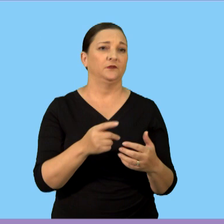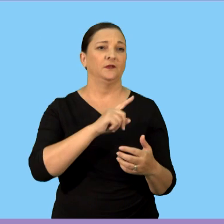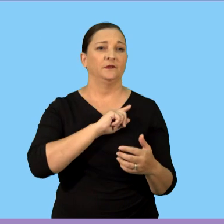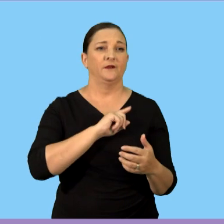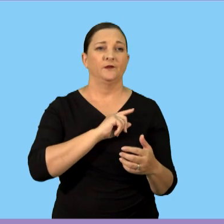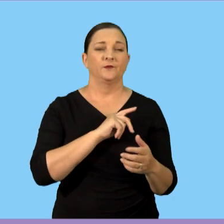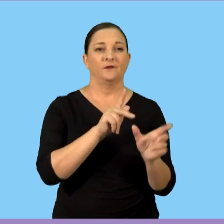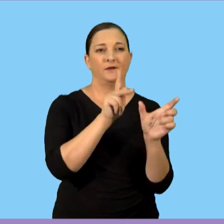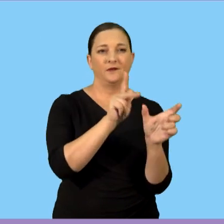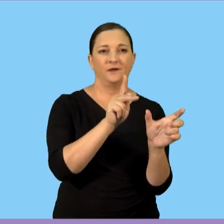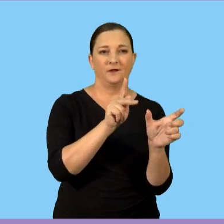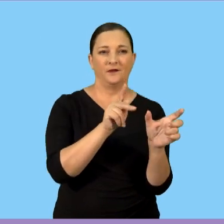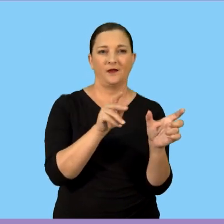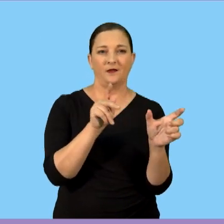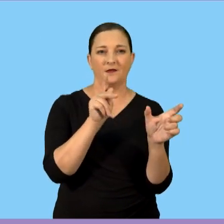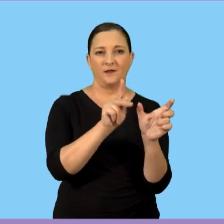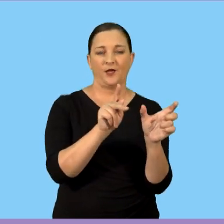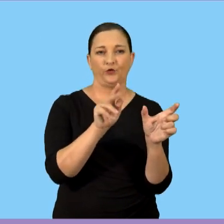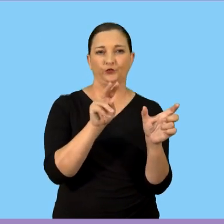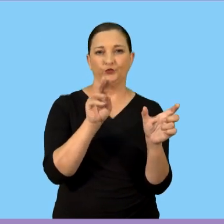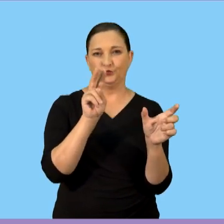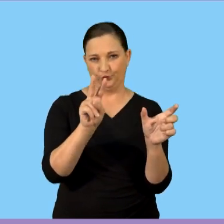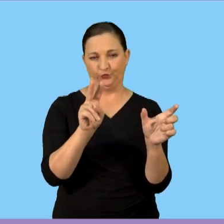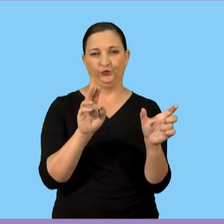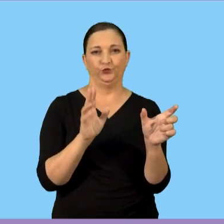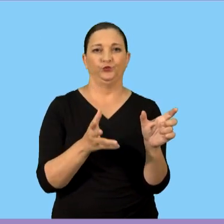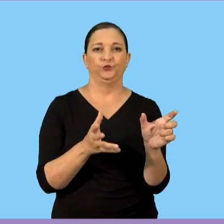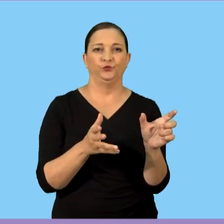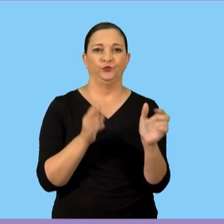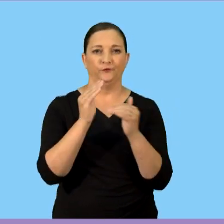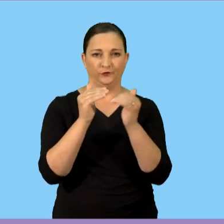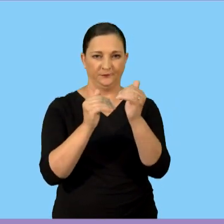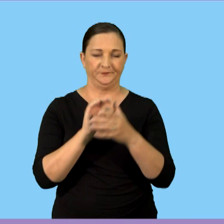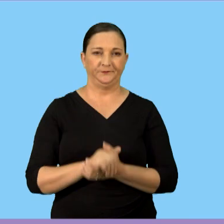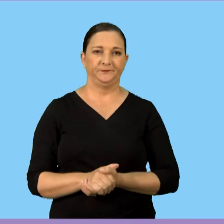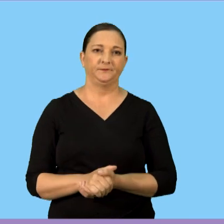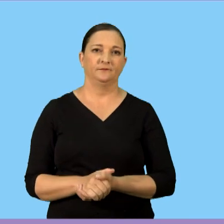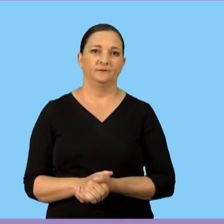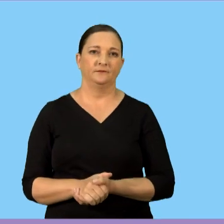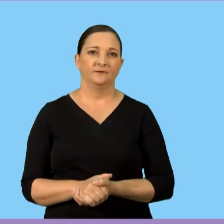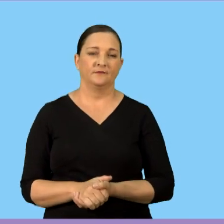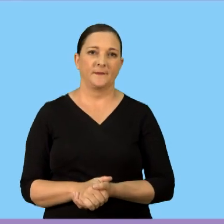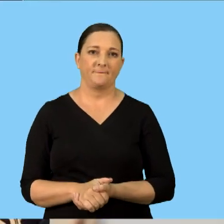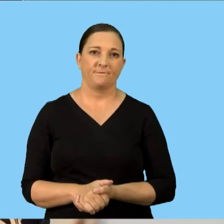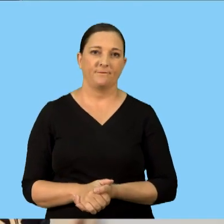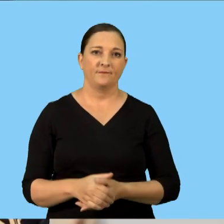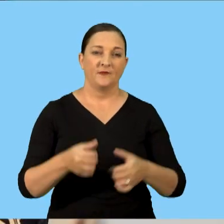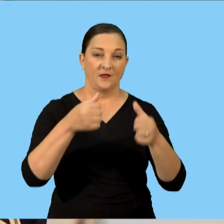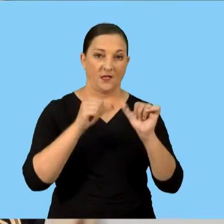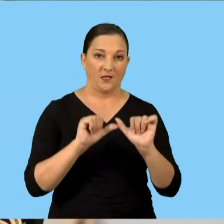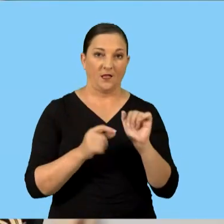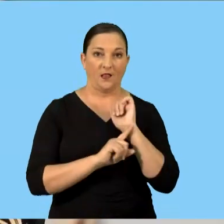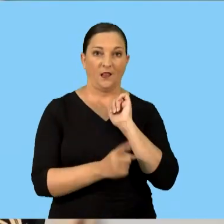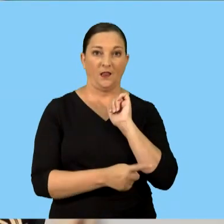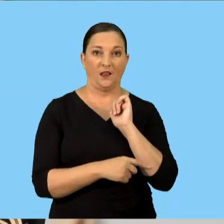multiplying by, then we are just going to keep that variable there, and that is the k squared. Let's move